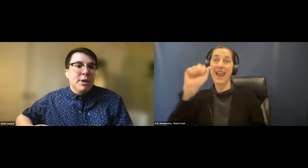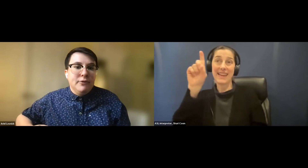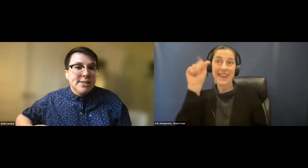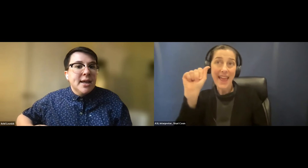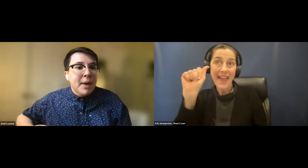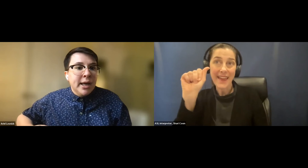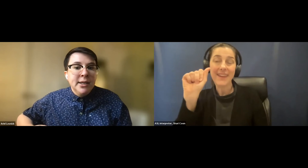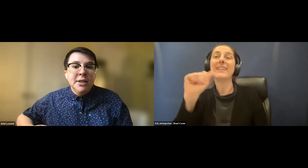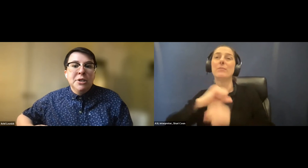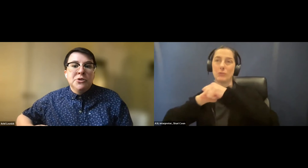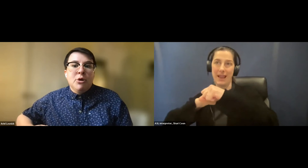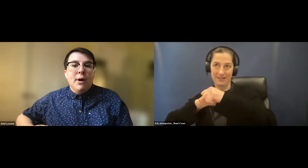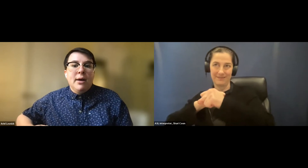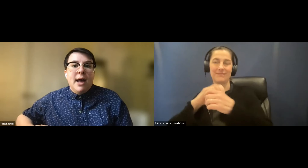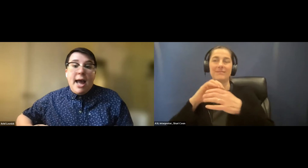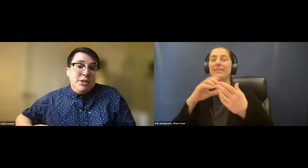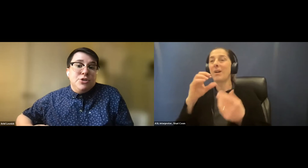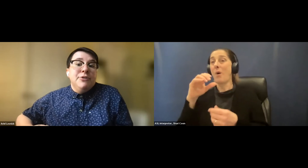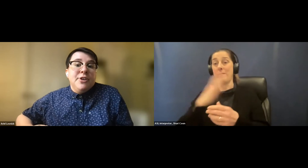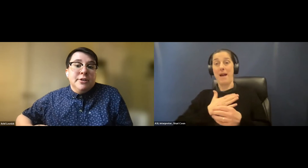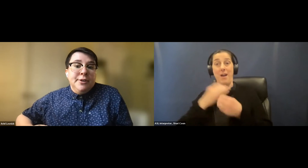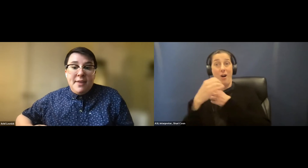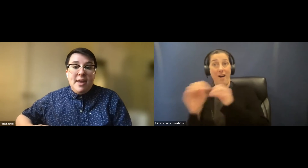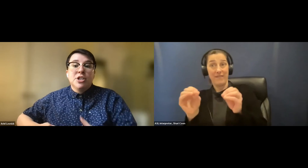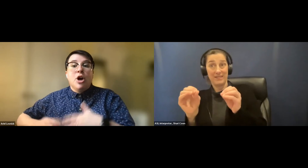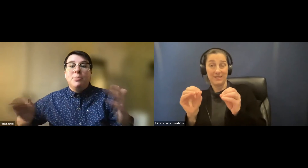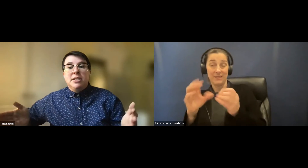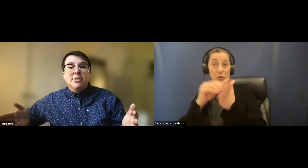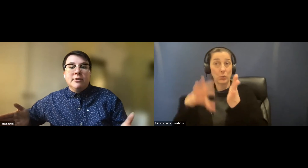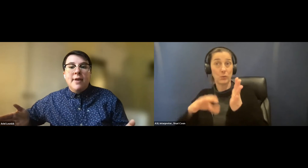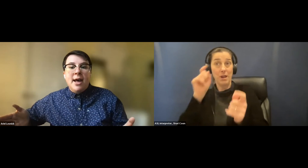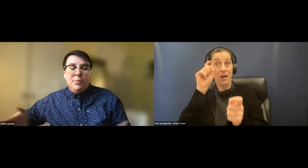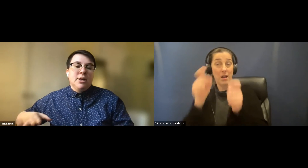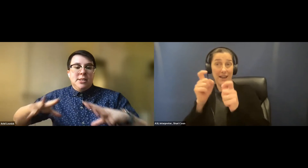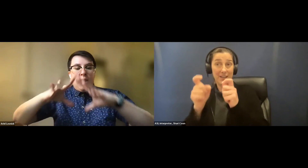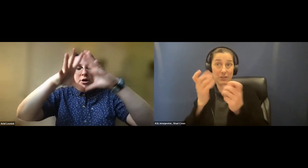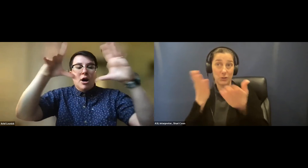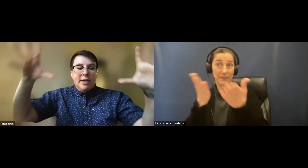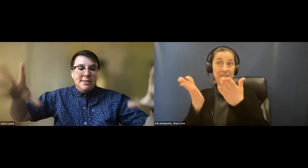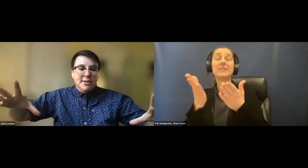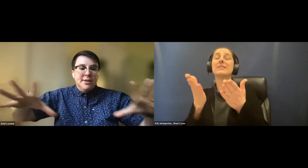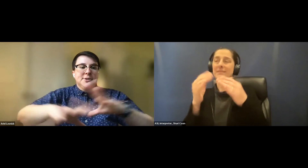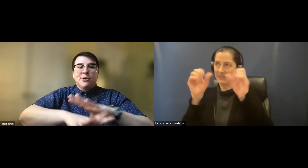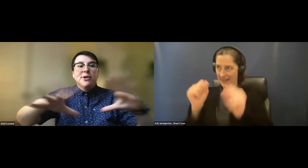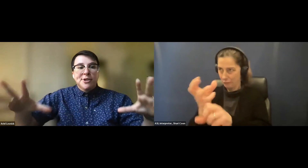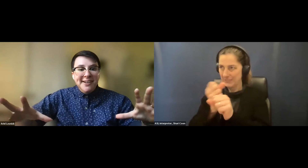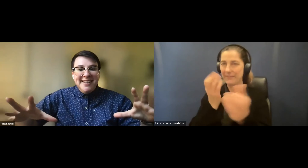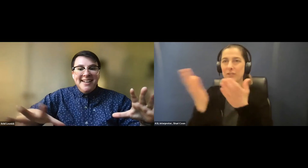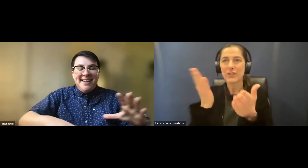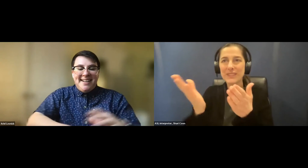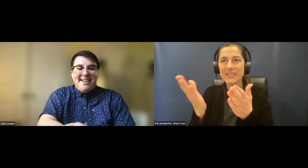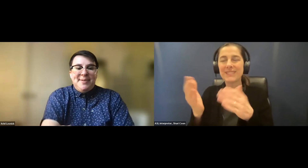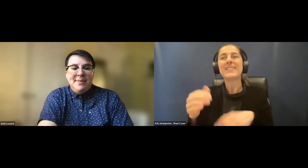accommodations from an office like mine. So I do feel that they should all be considered that, because in our current